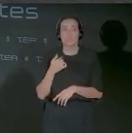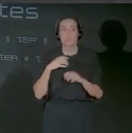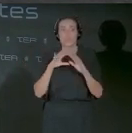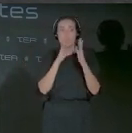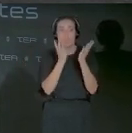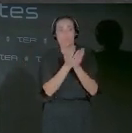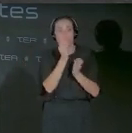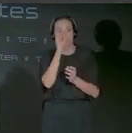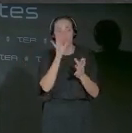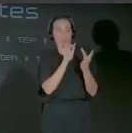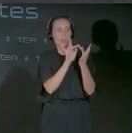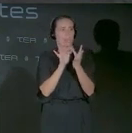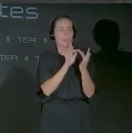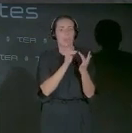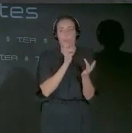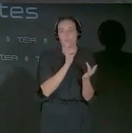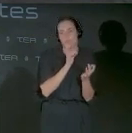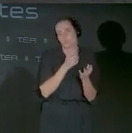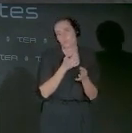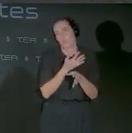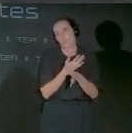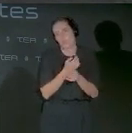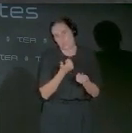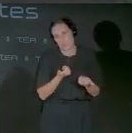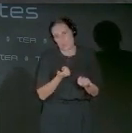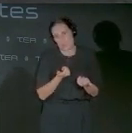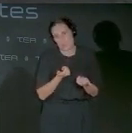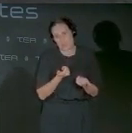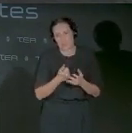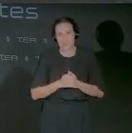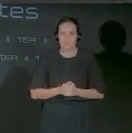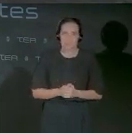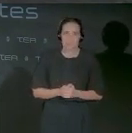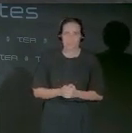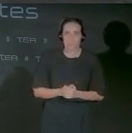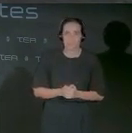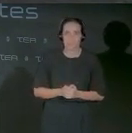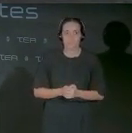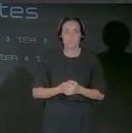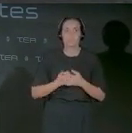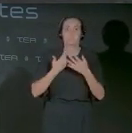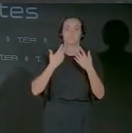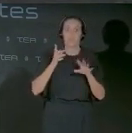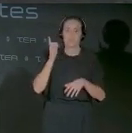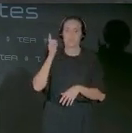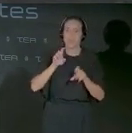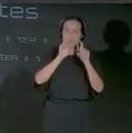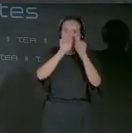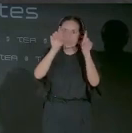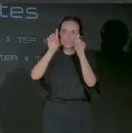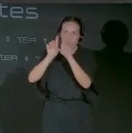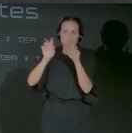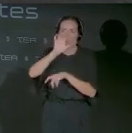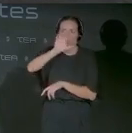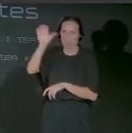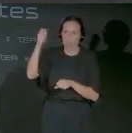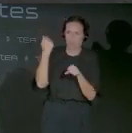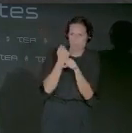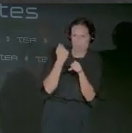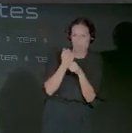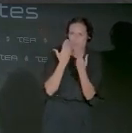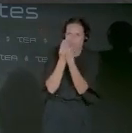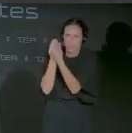also the European institutions keeps us quite busy, also with regulation, whether that is on AI, and we've just